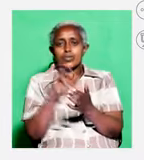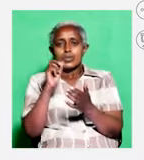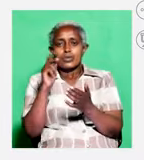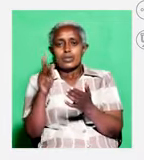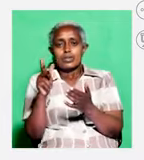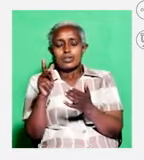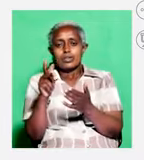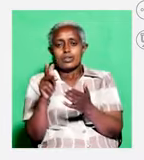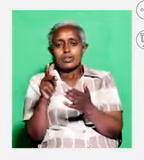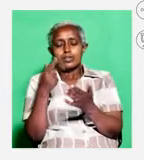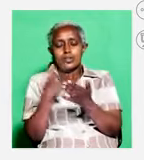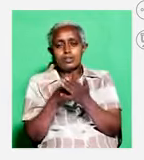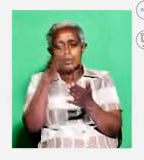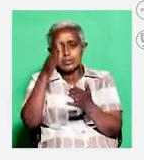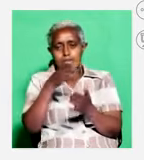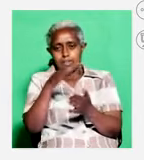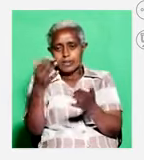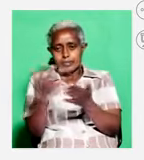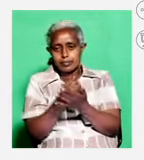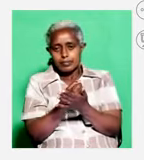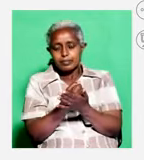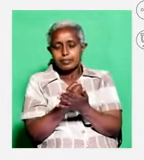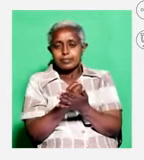Okay, let's take this graph.